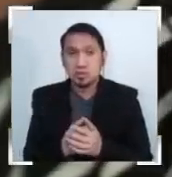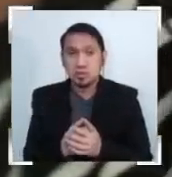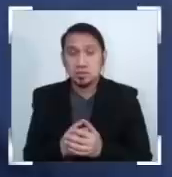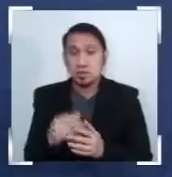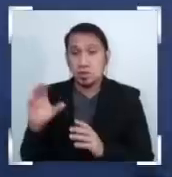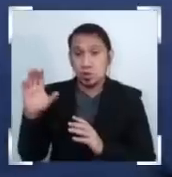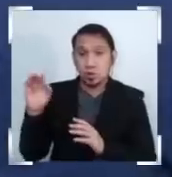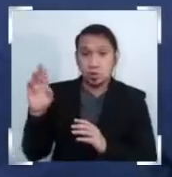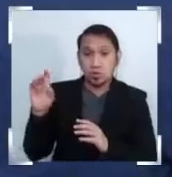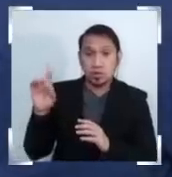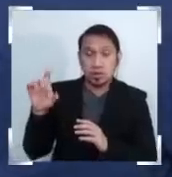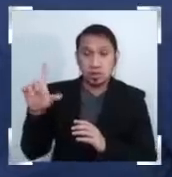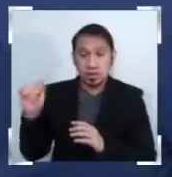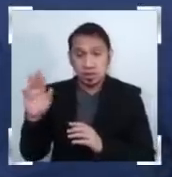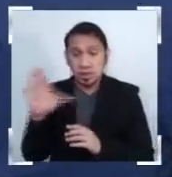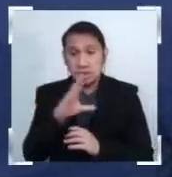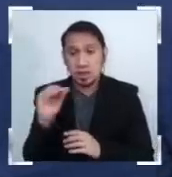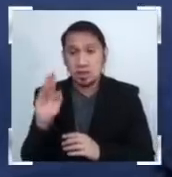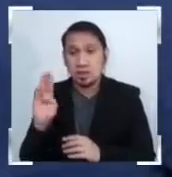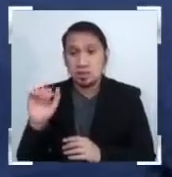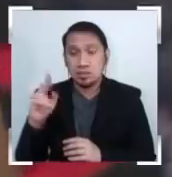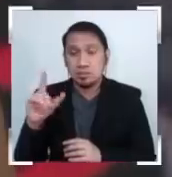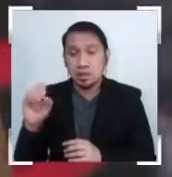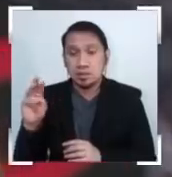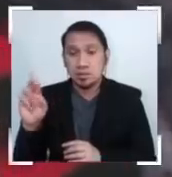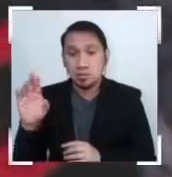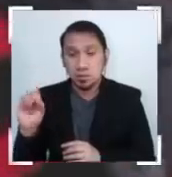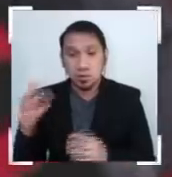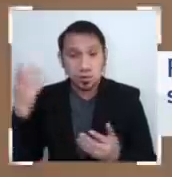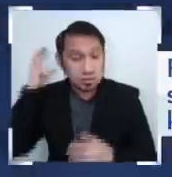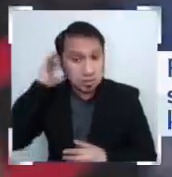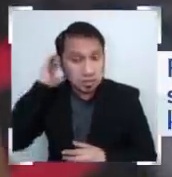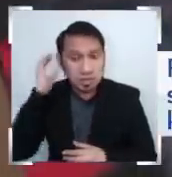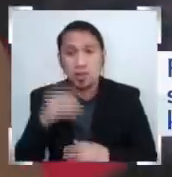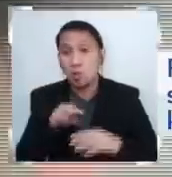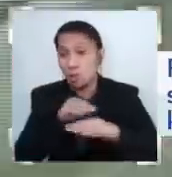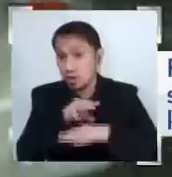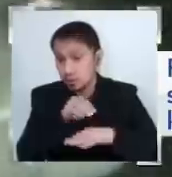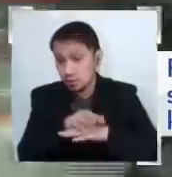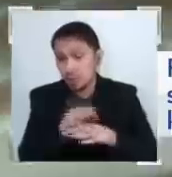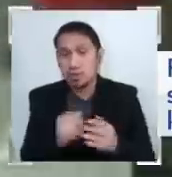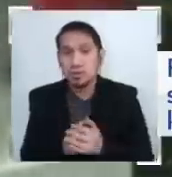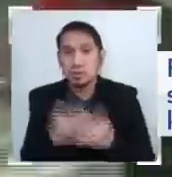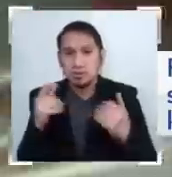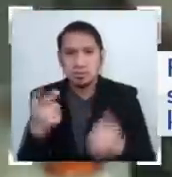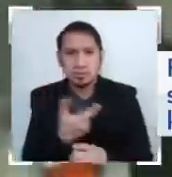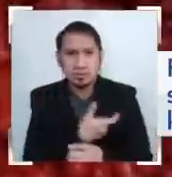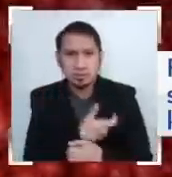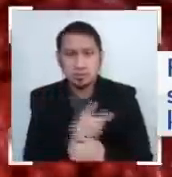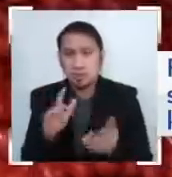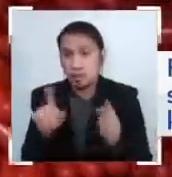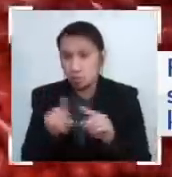Administrative Region at Bangsamoro Autonomous Region in Muslim Mindanao. Payo ni Father Austriaco, sana sabayan ang bakuna ng supply ng antiviral